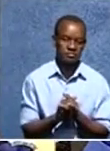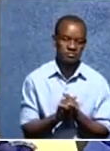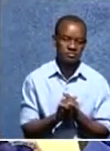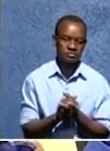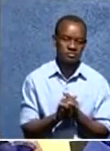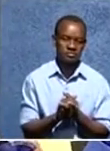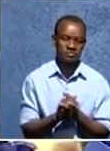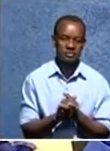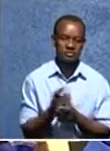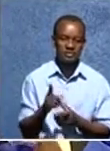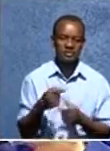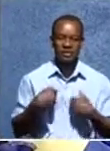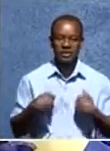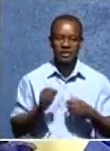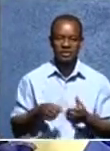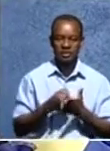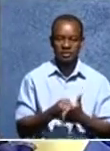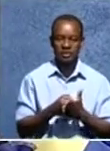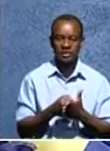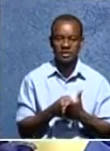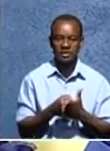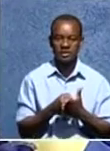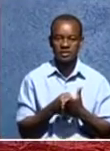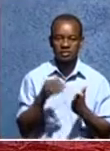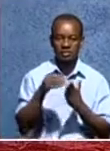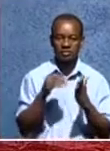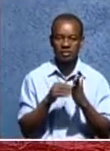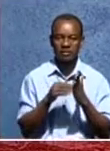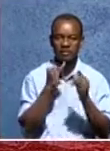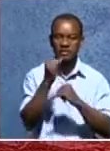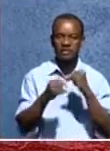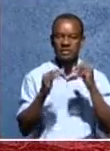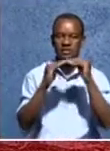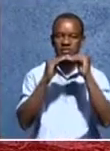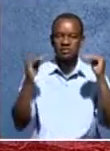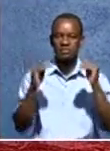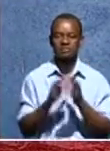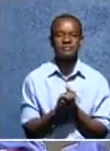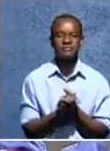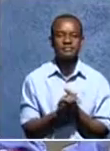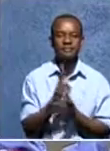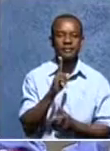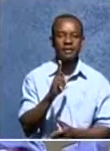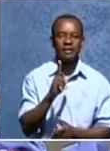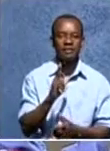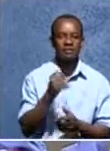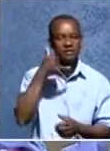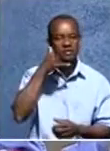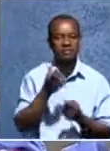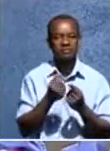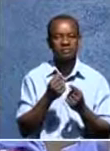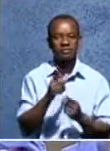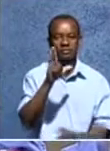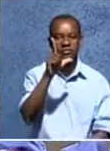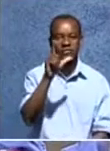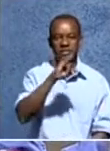you can actually enter into tourism and work yourself up. Wonderful. That's the beauty of it. Wonderful. Susan from Lüderitz, good evening. Welcome to Talk of the Nation. Good